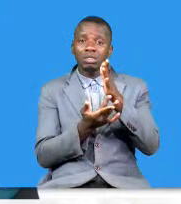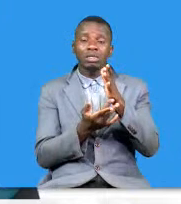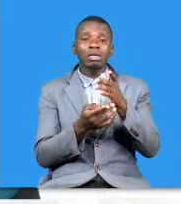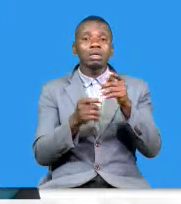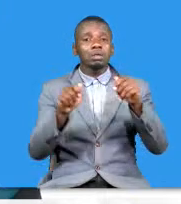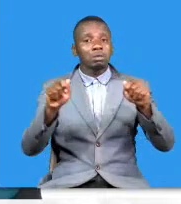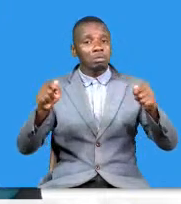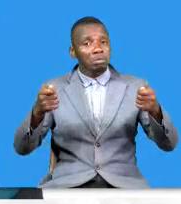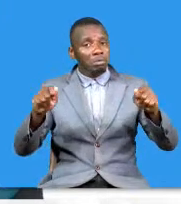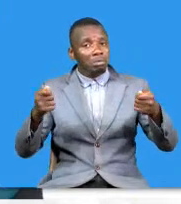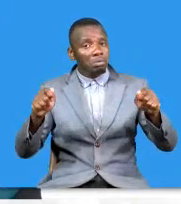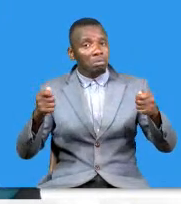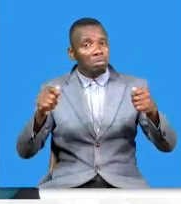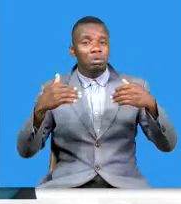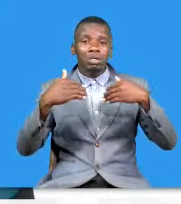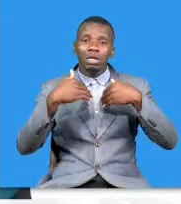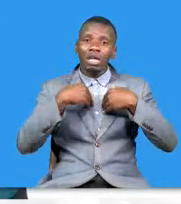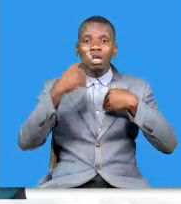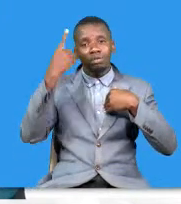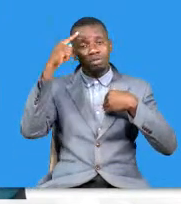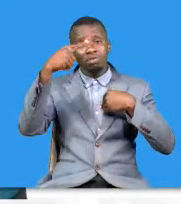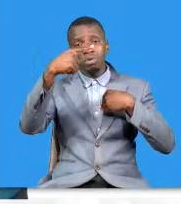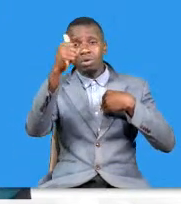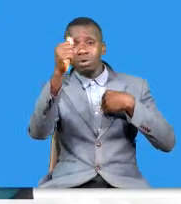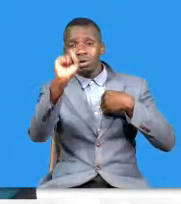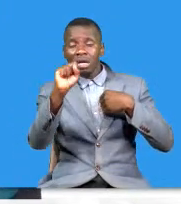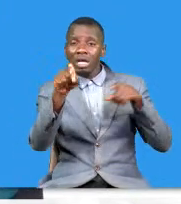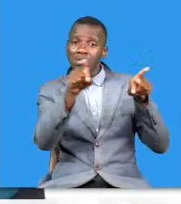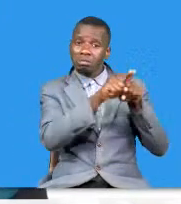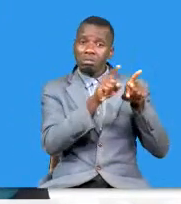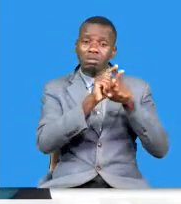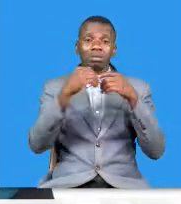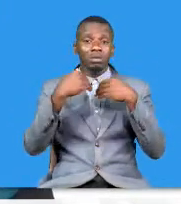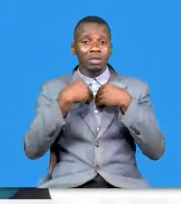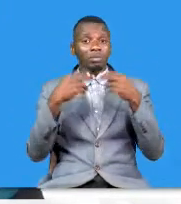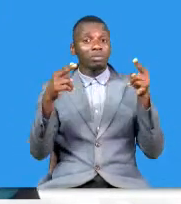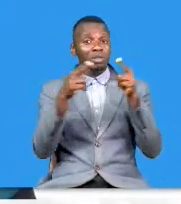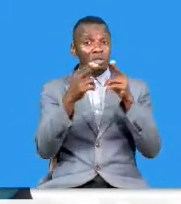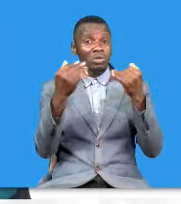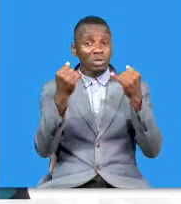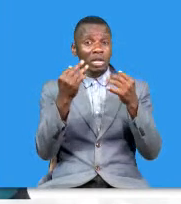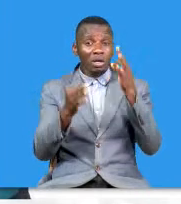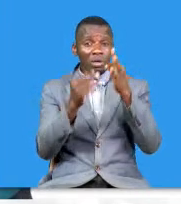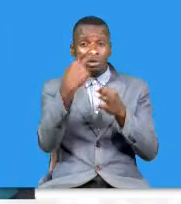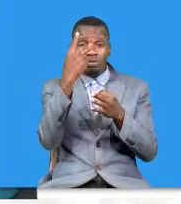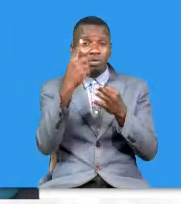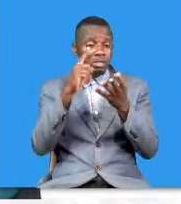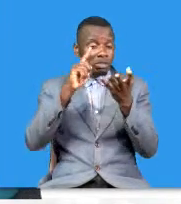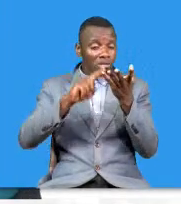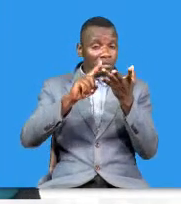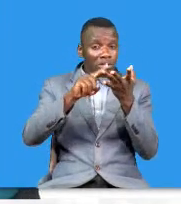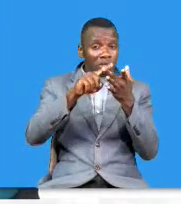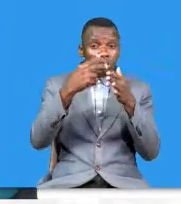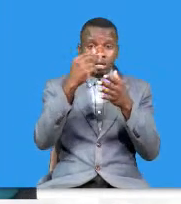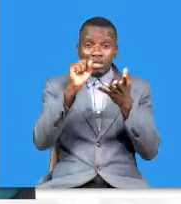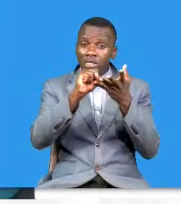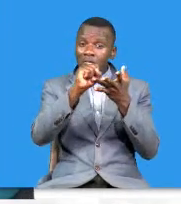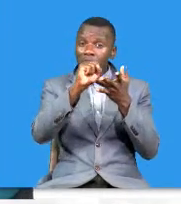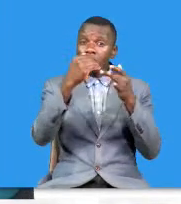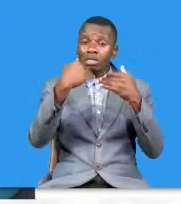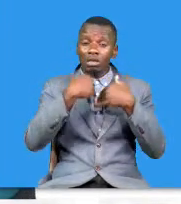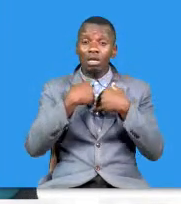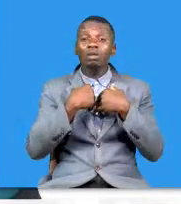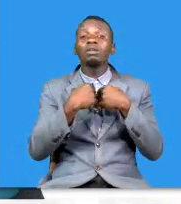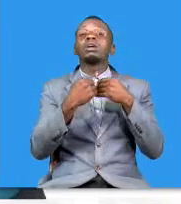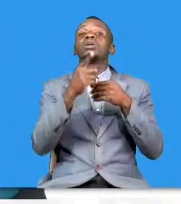and liquefied petroleum gas, LPG. Given these statistics, government vision is to